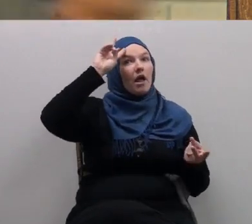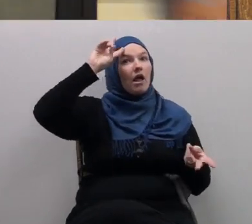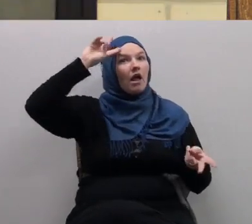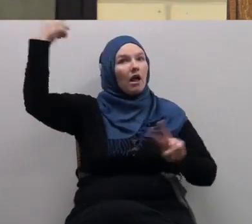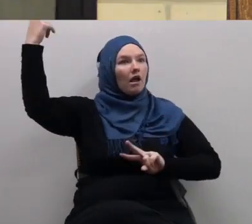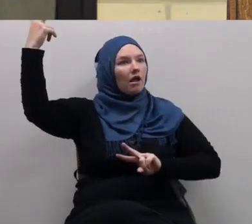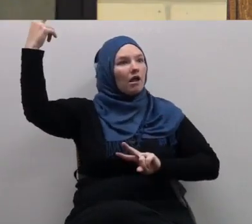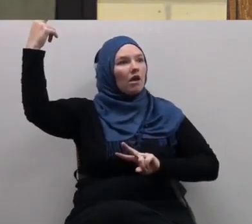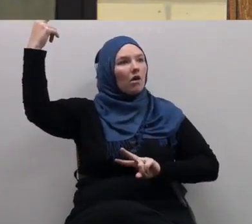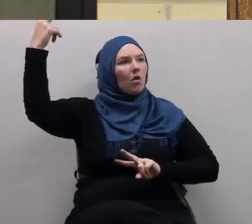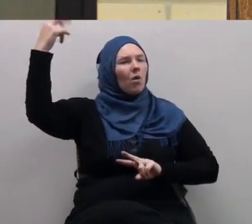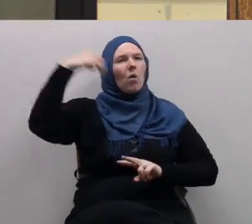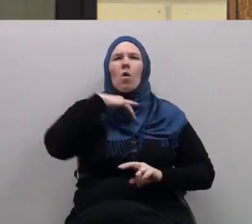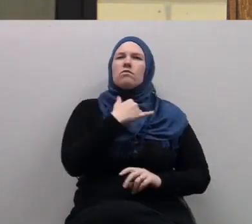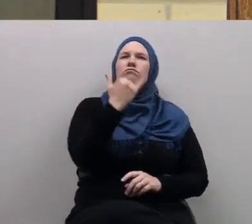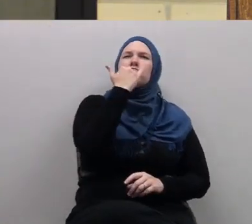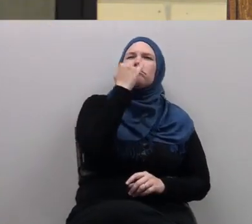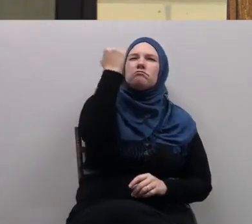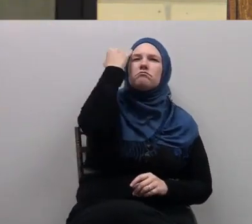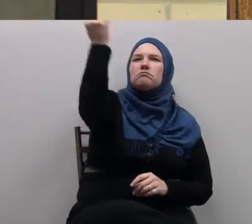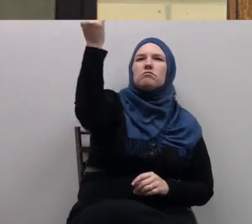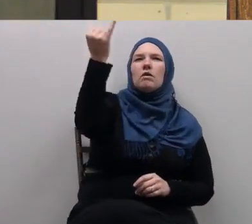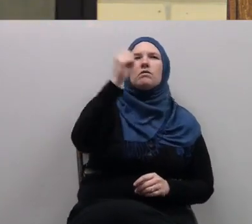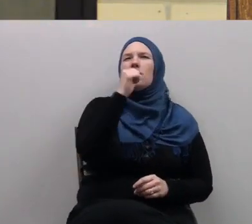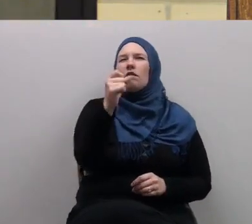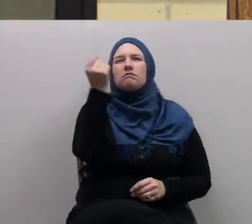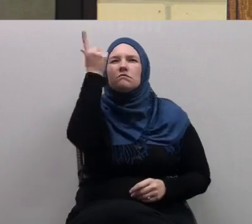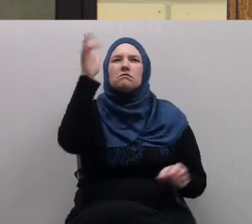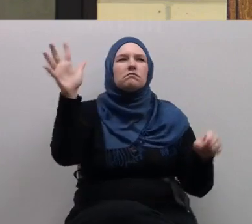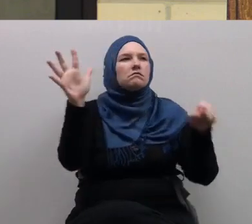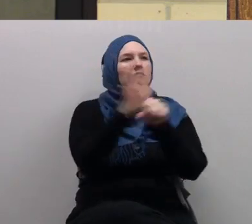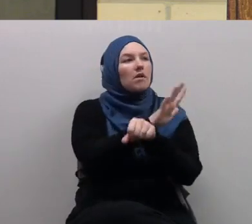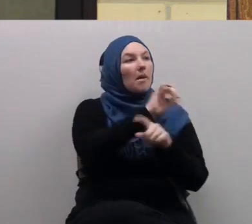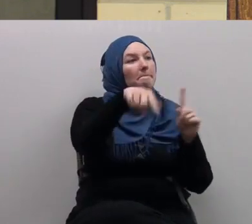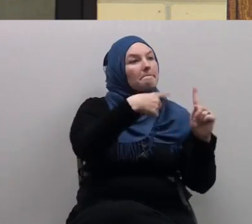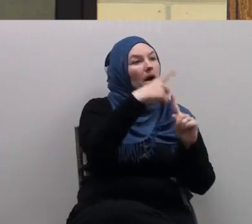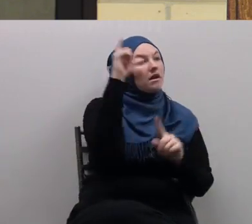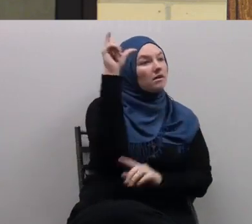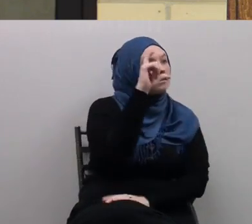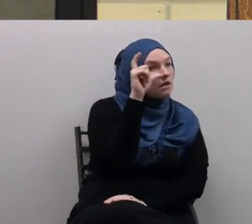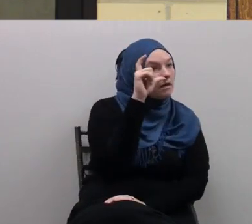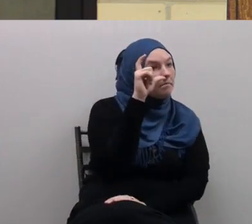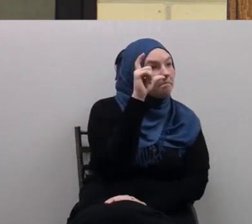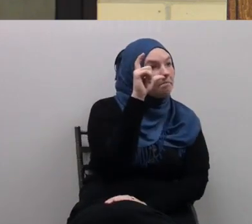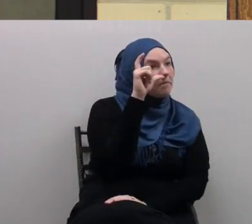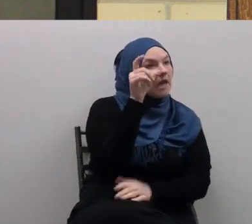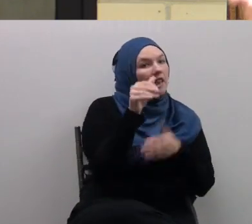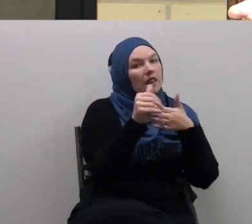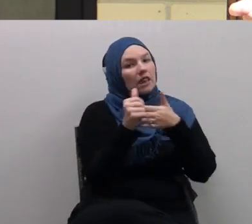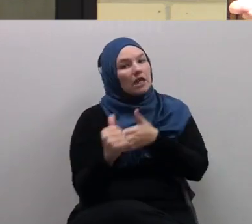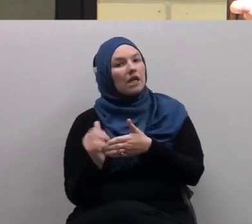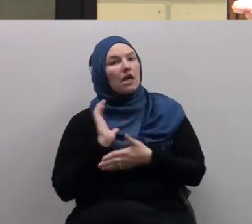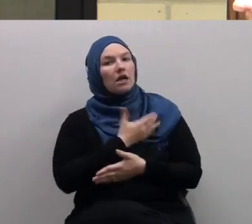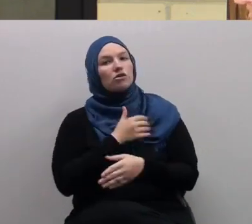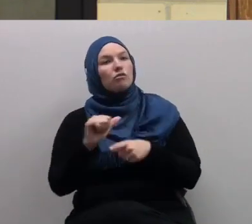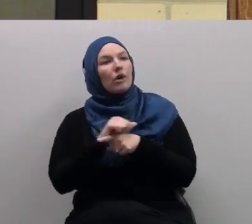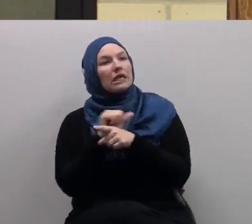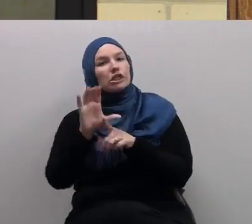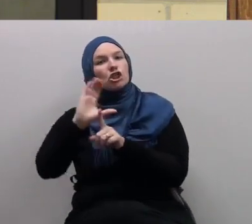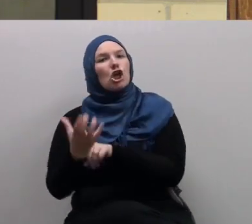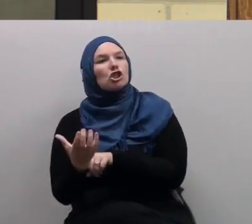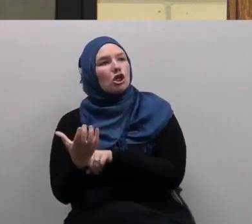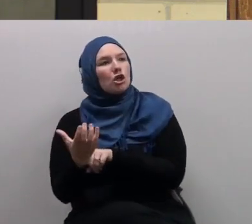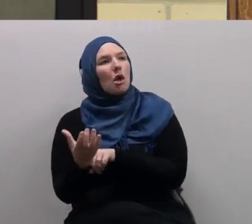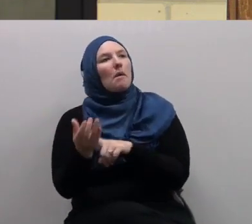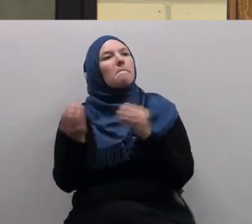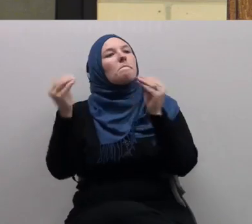misunderstandings and wrong conceptions about Islam lead us to practice culture in place